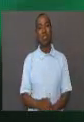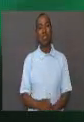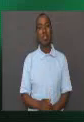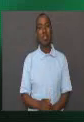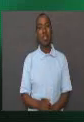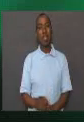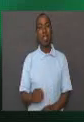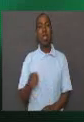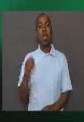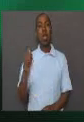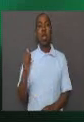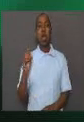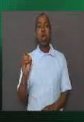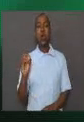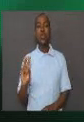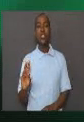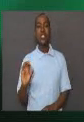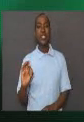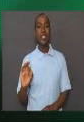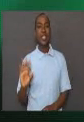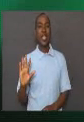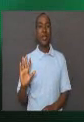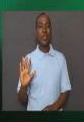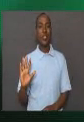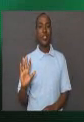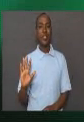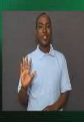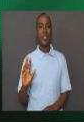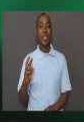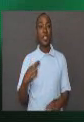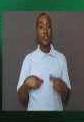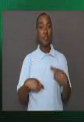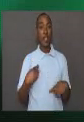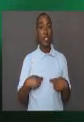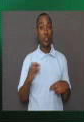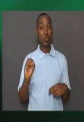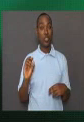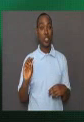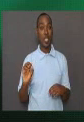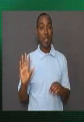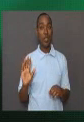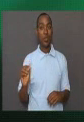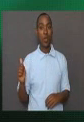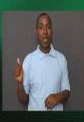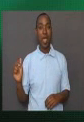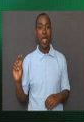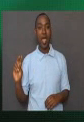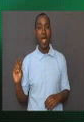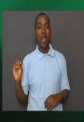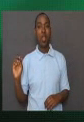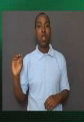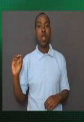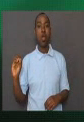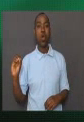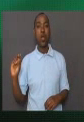Anaerobic respiration is breathing without the presence of oxygen. This